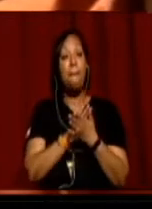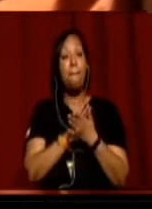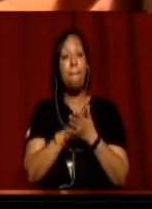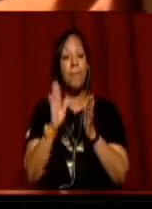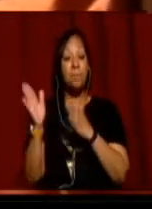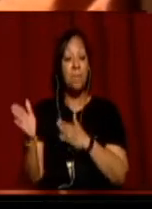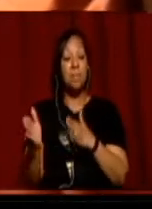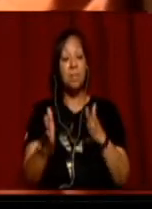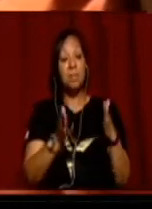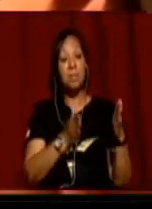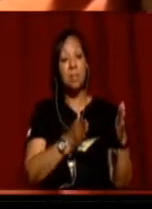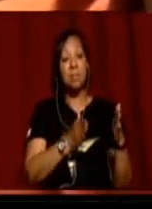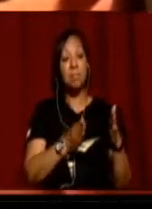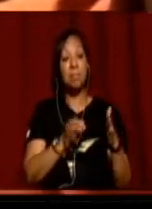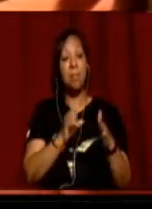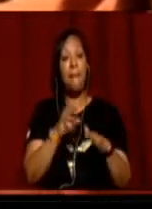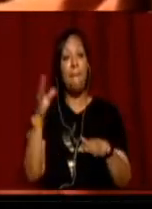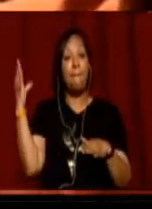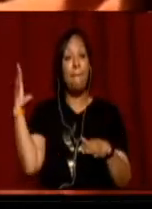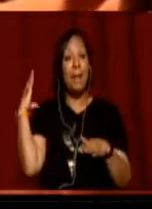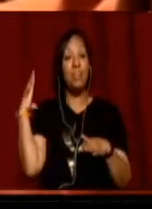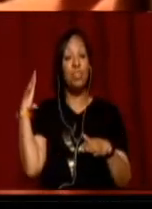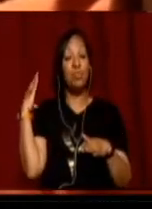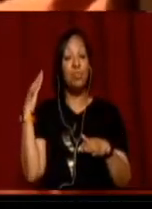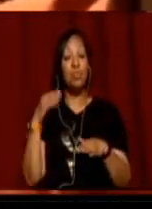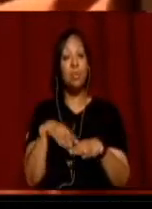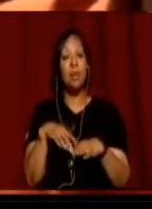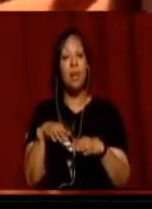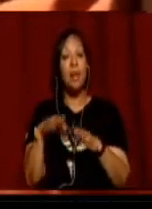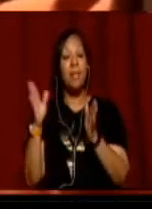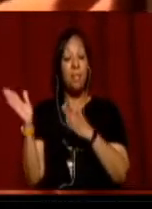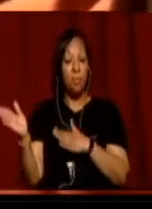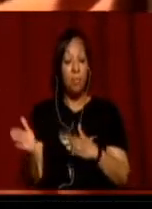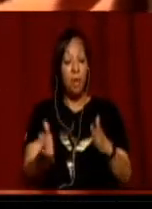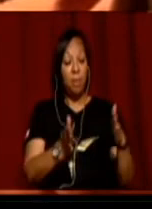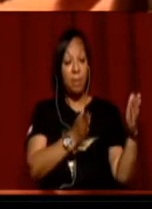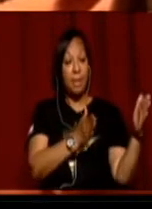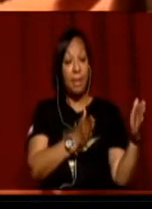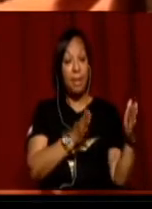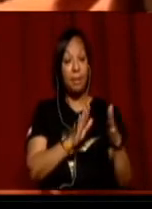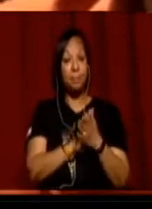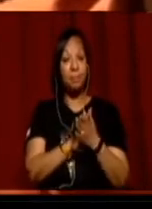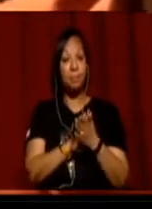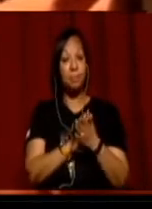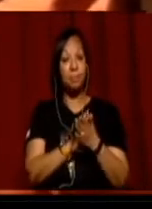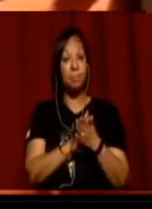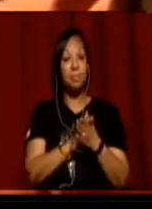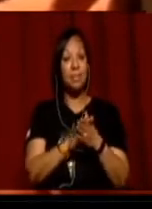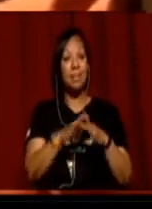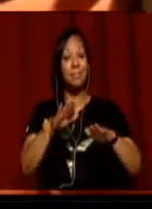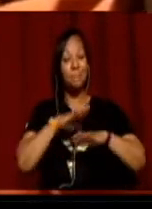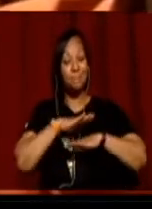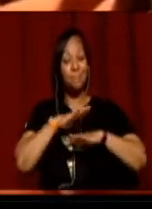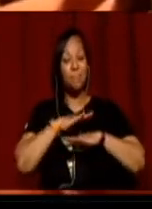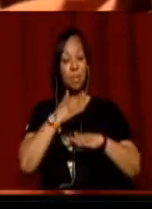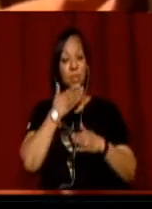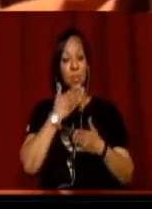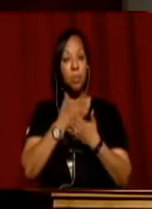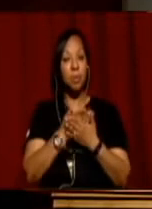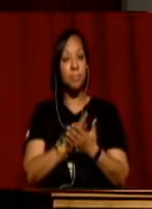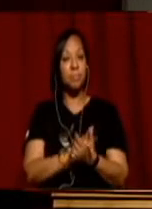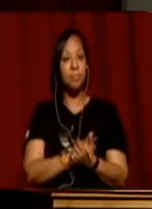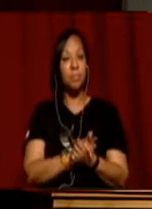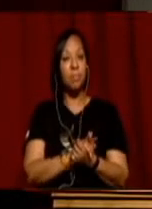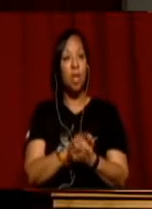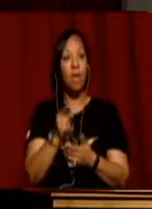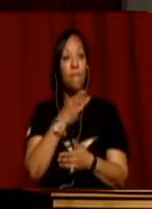some managers on board that will help us plan out the rest of what we need to do in the most efficient and expert fashion. Wow. Well, those